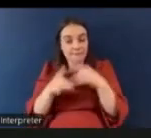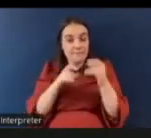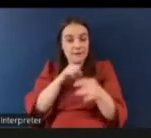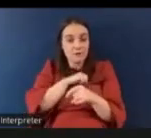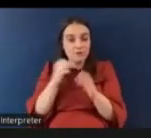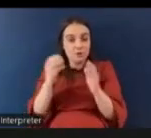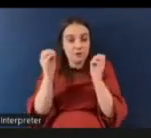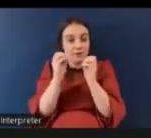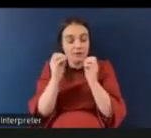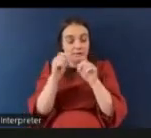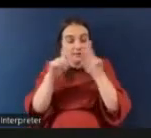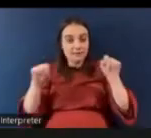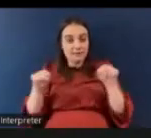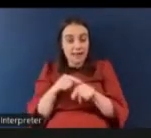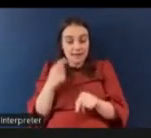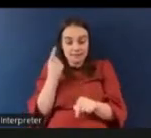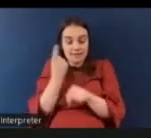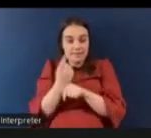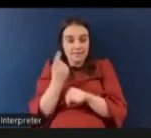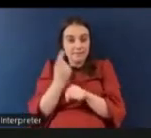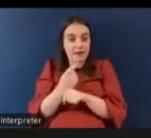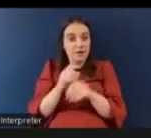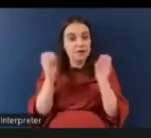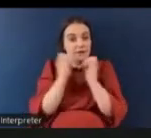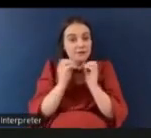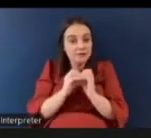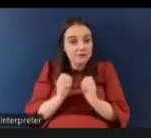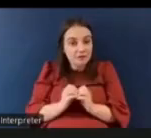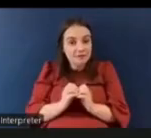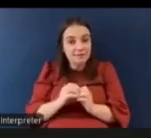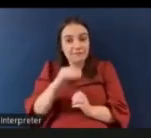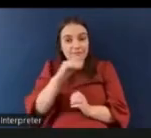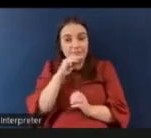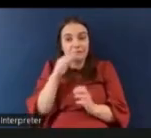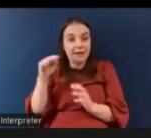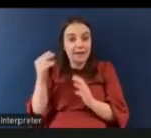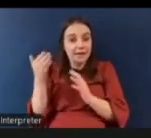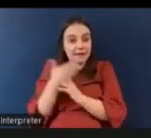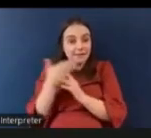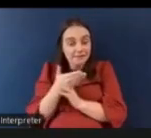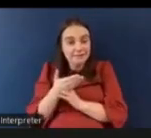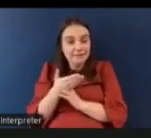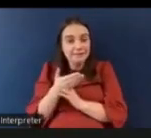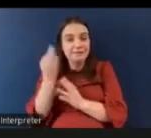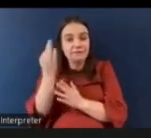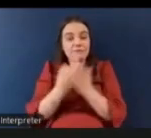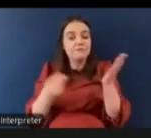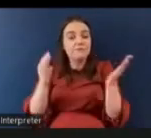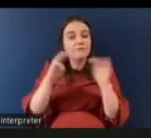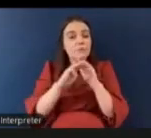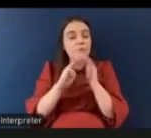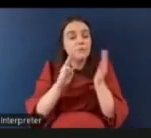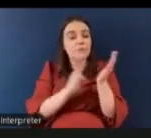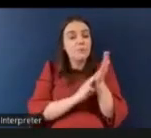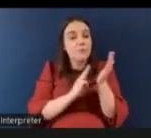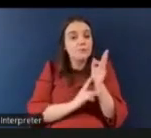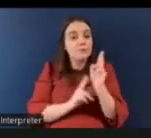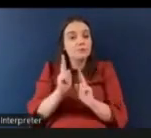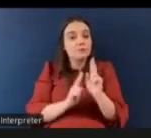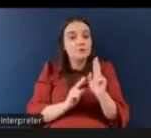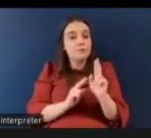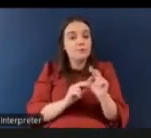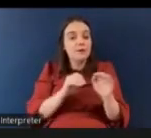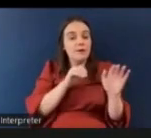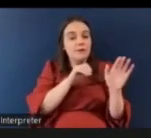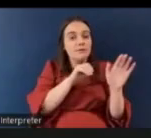for you now so that everybody can access them. So in a few moments, you should all get a prompt to